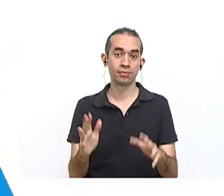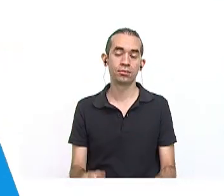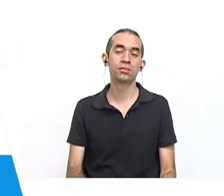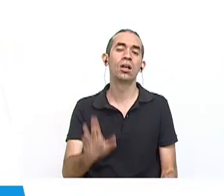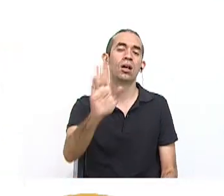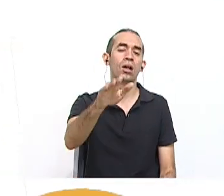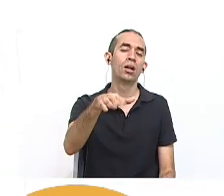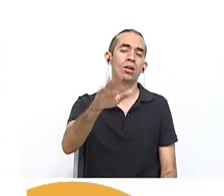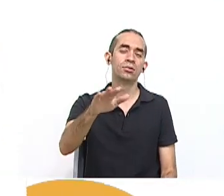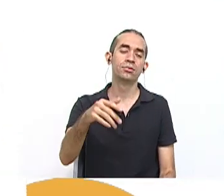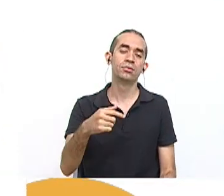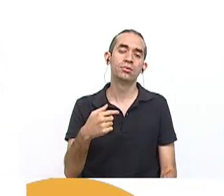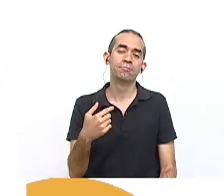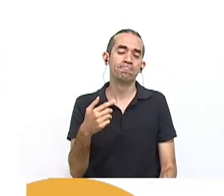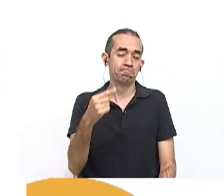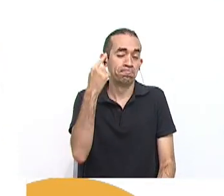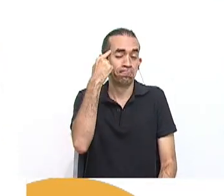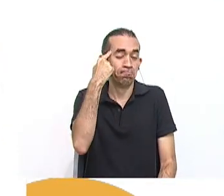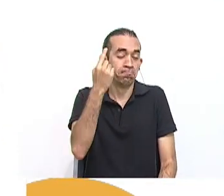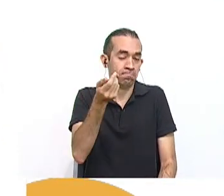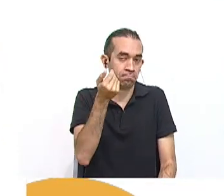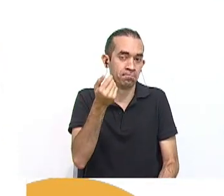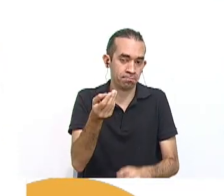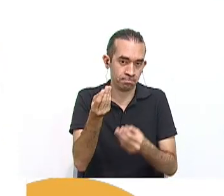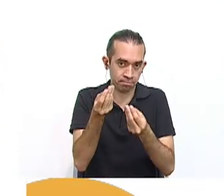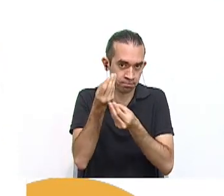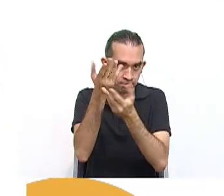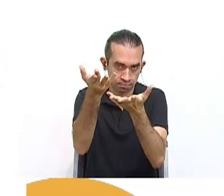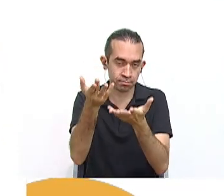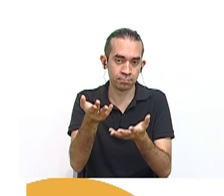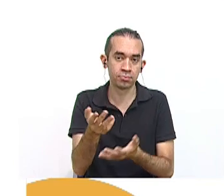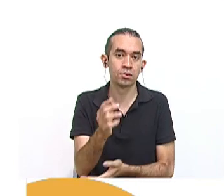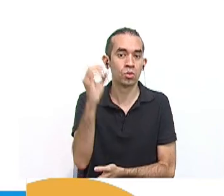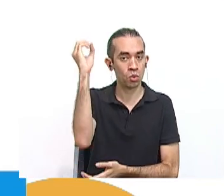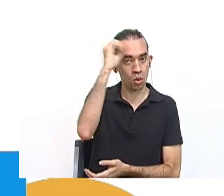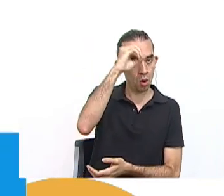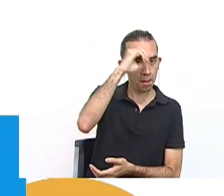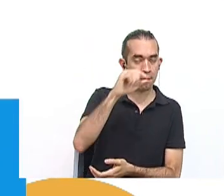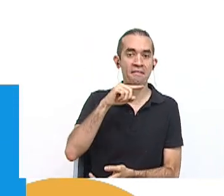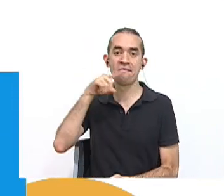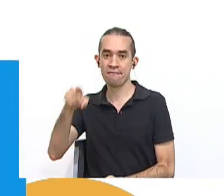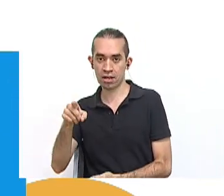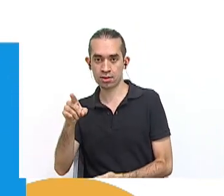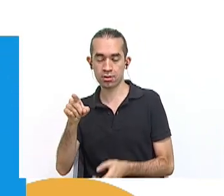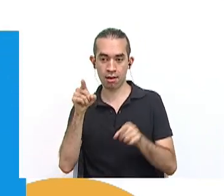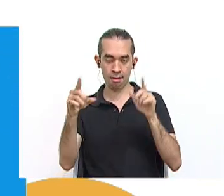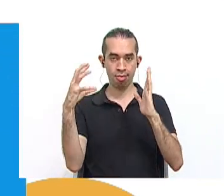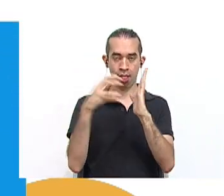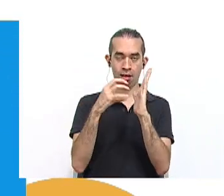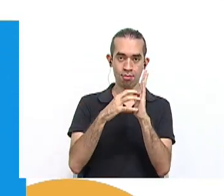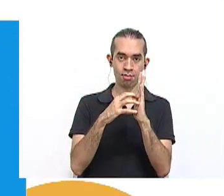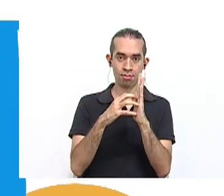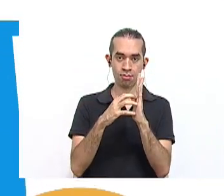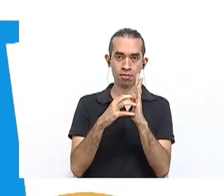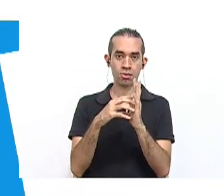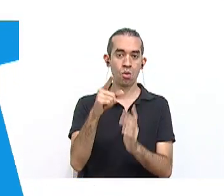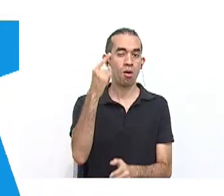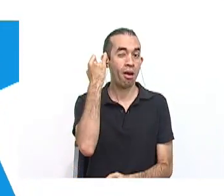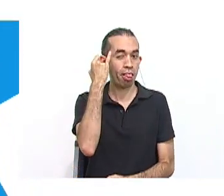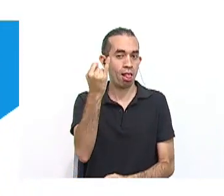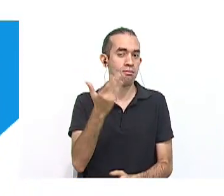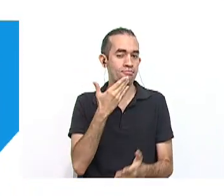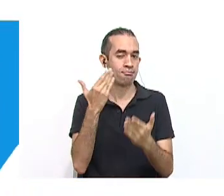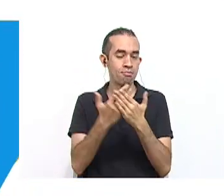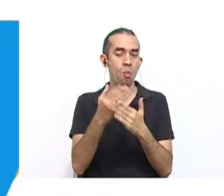thing I want you to think about. If you have to identify opinions and facts in a text, one good idea is to look